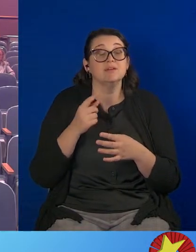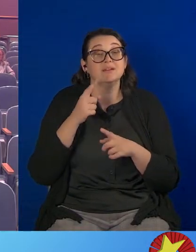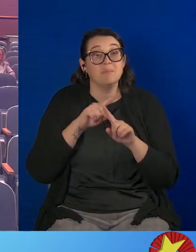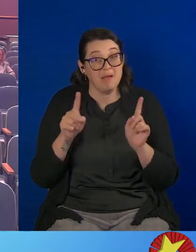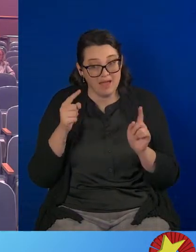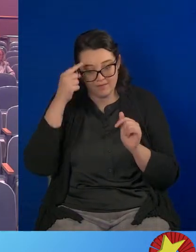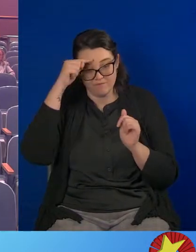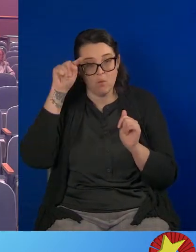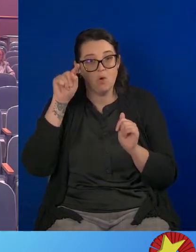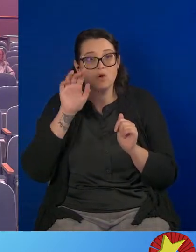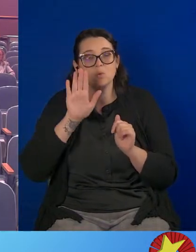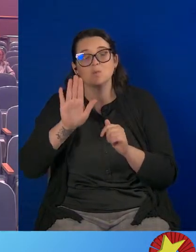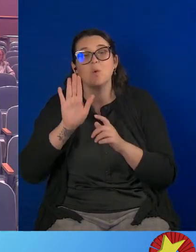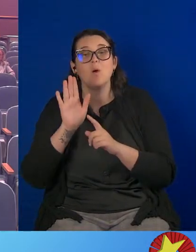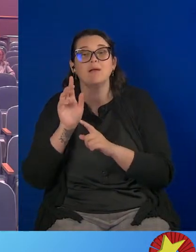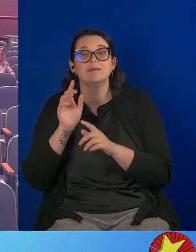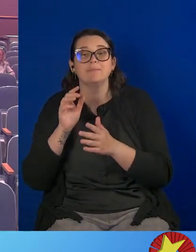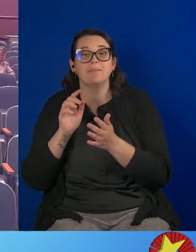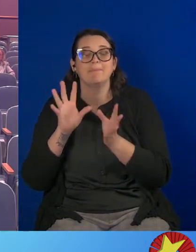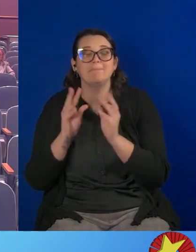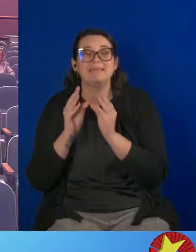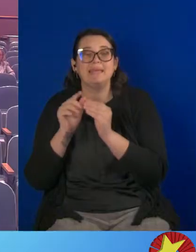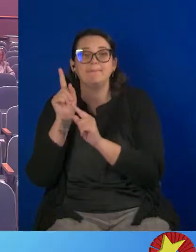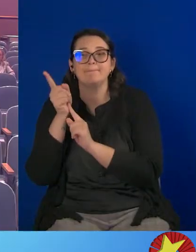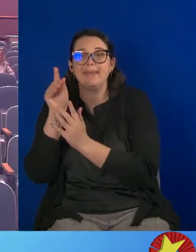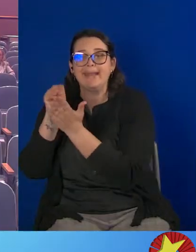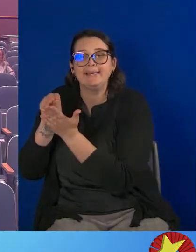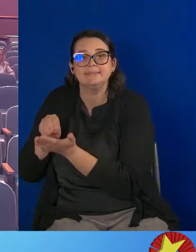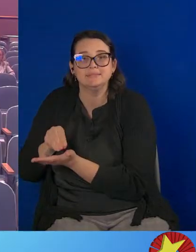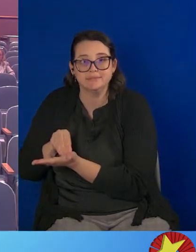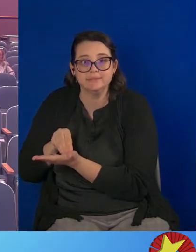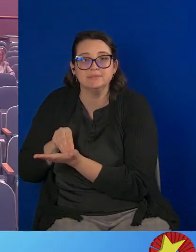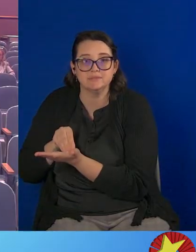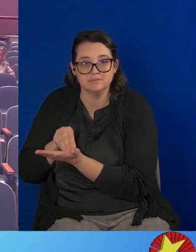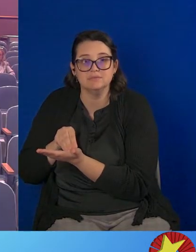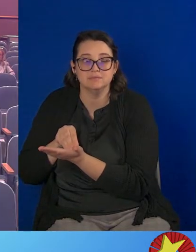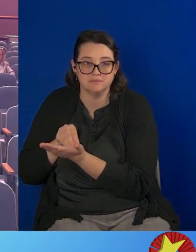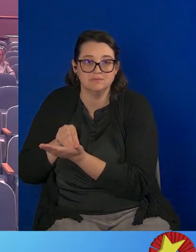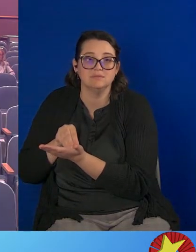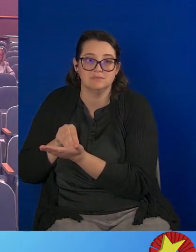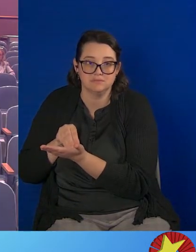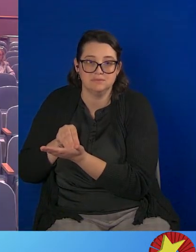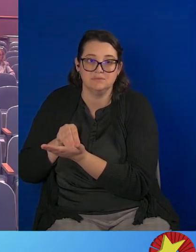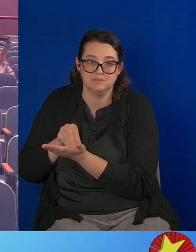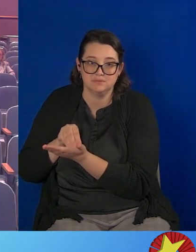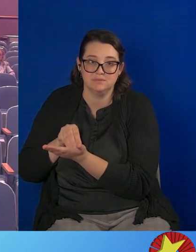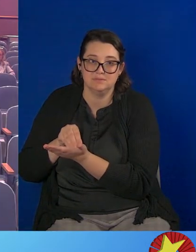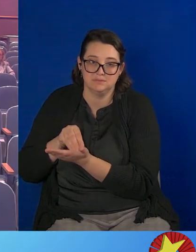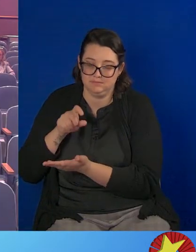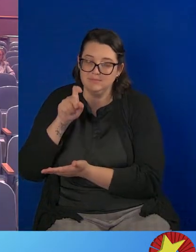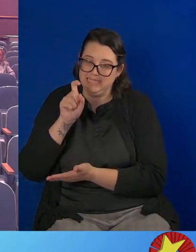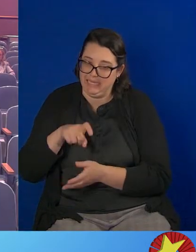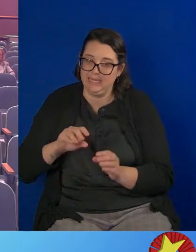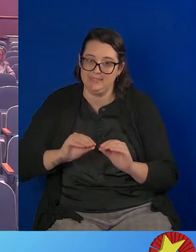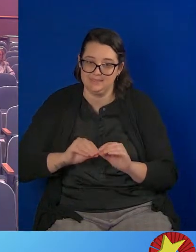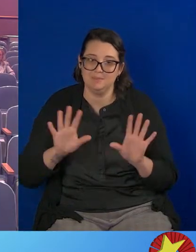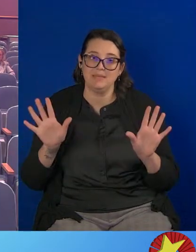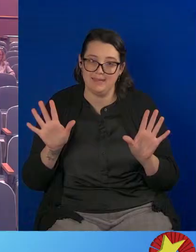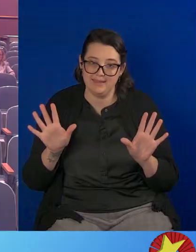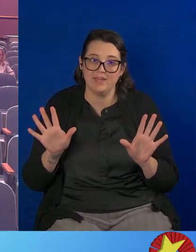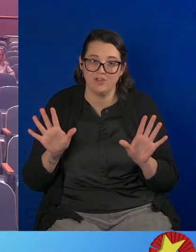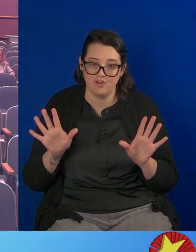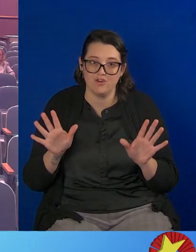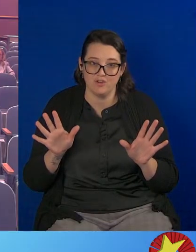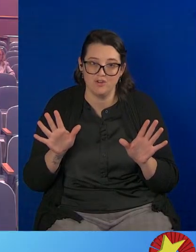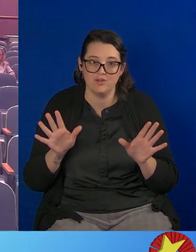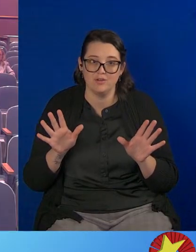the minutes of the meeting, it needs to be sufficiently clear what action